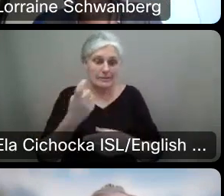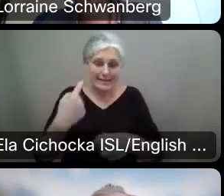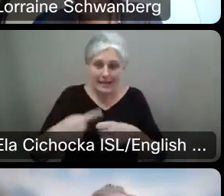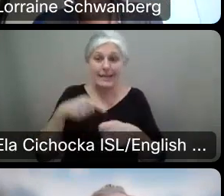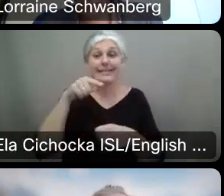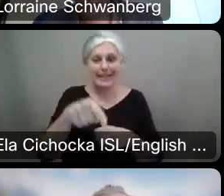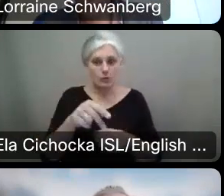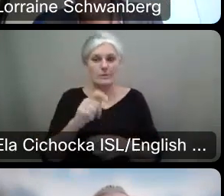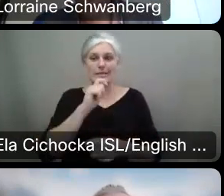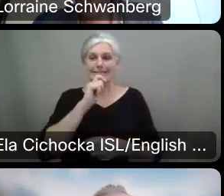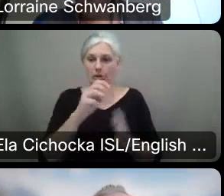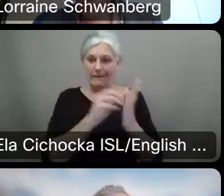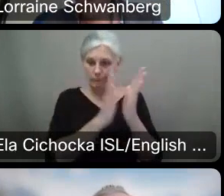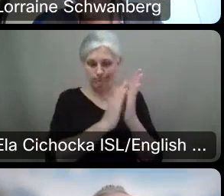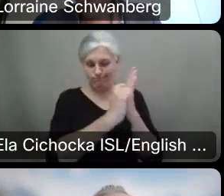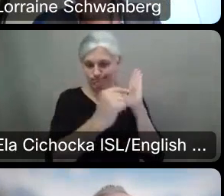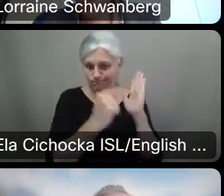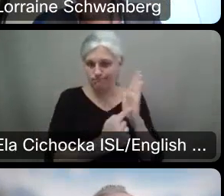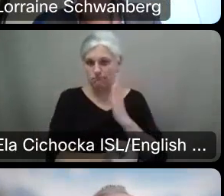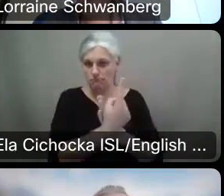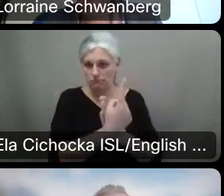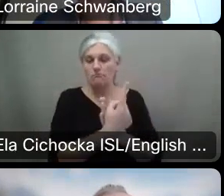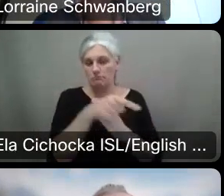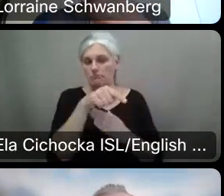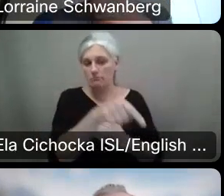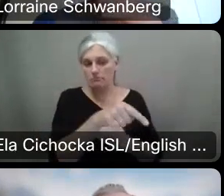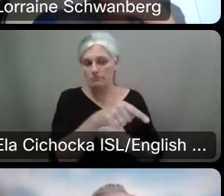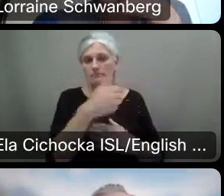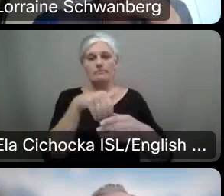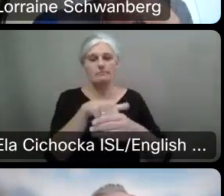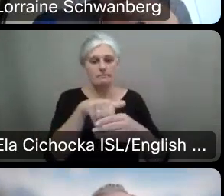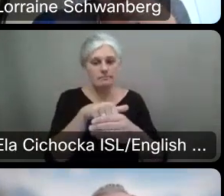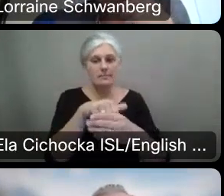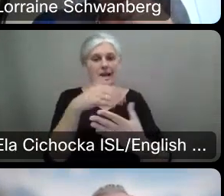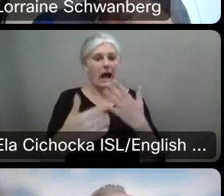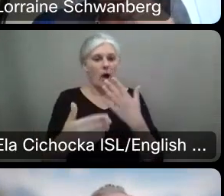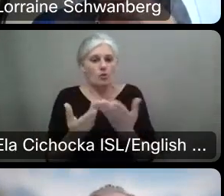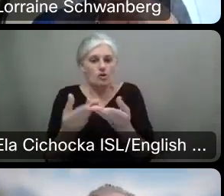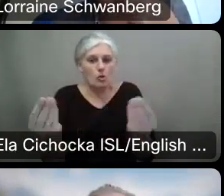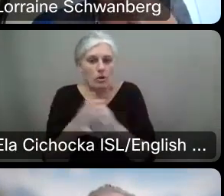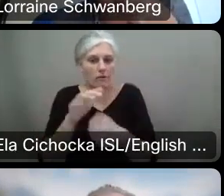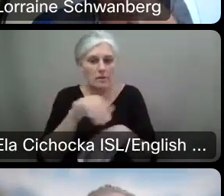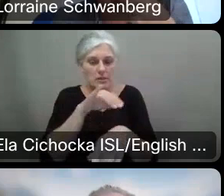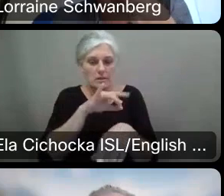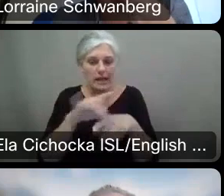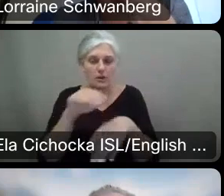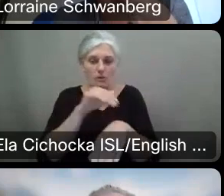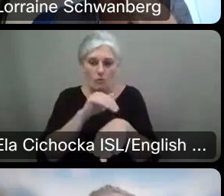incidences and are conceivable in the context of remedying the solution of a foreign